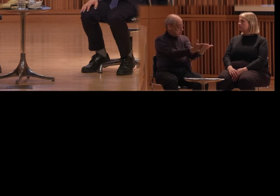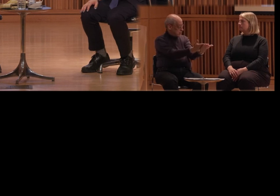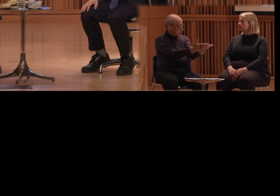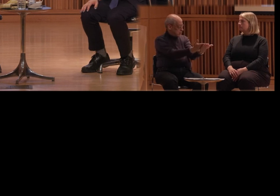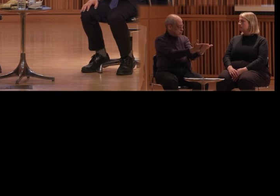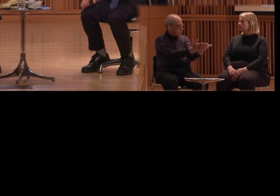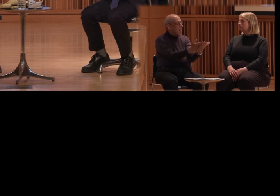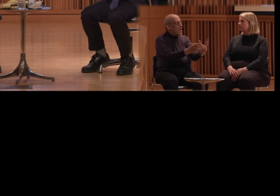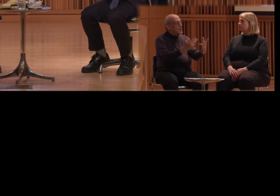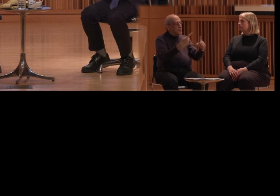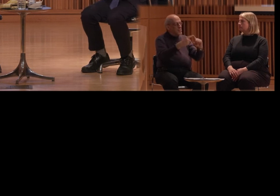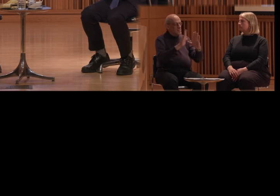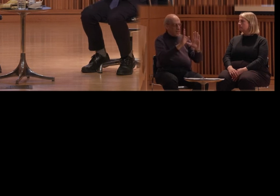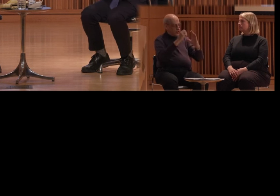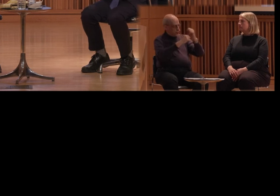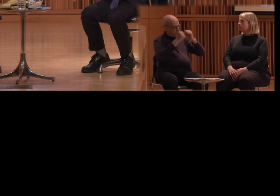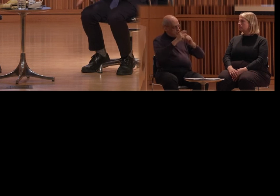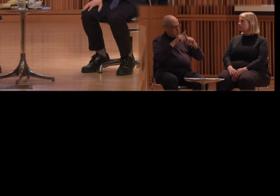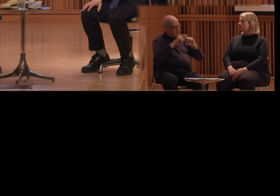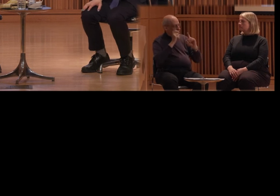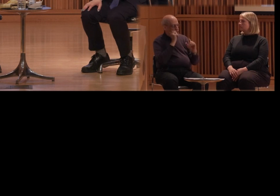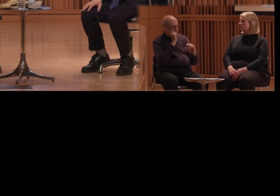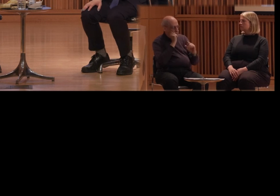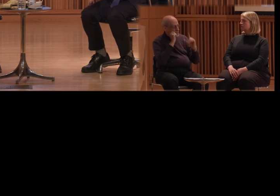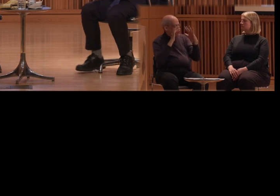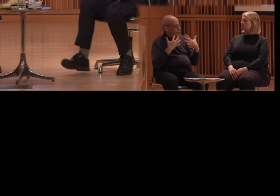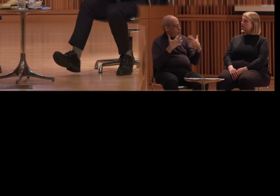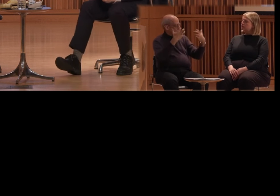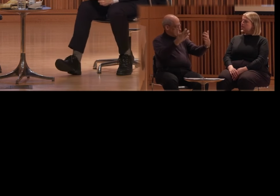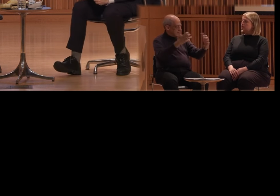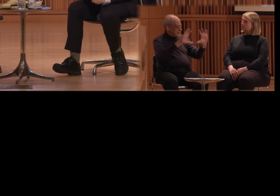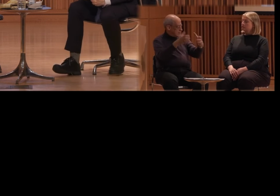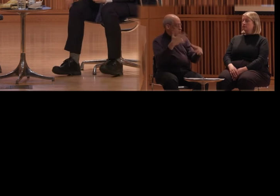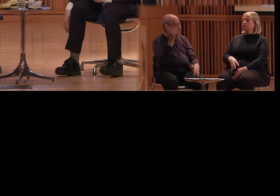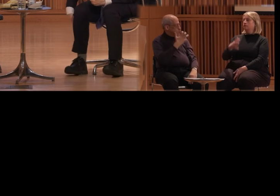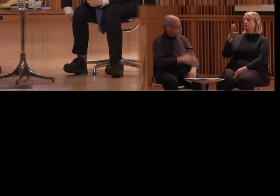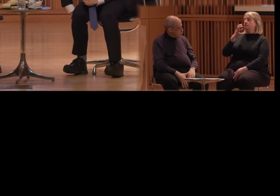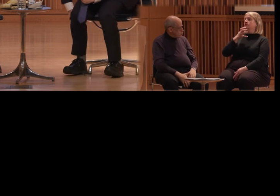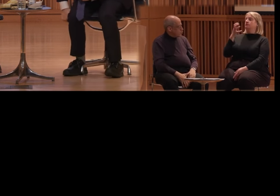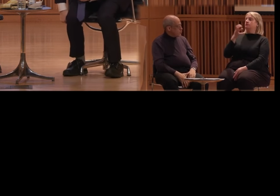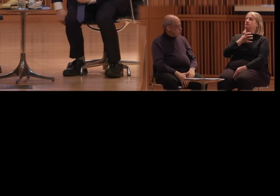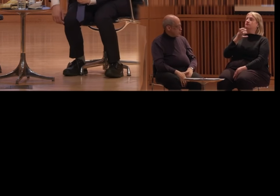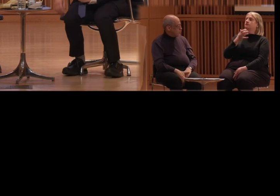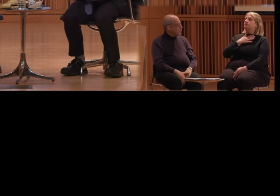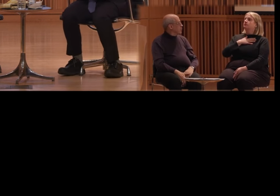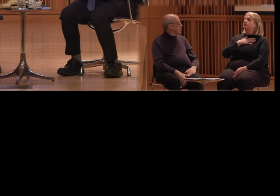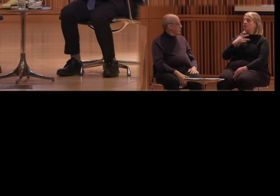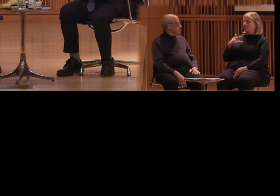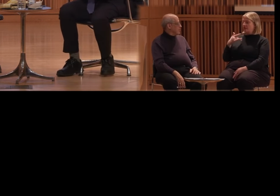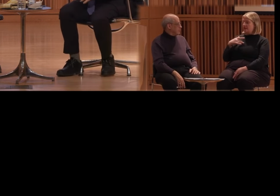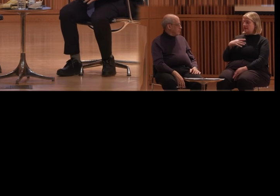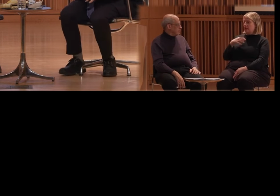and how they're structured by the racialized way our economy works. Wow, so it feels like race and